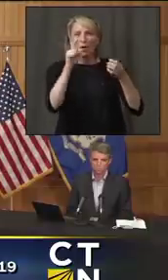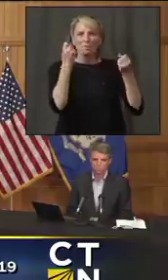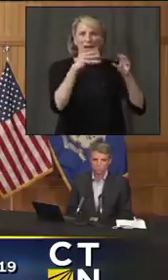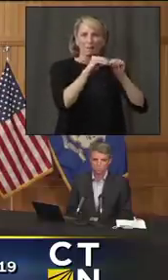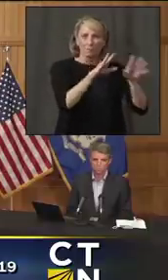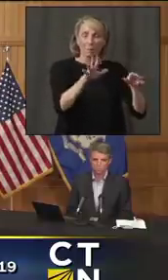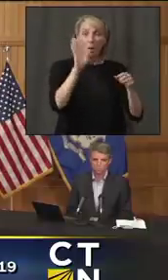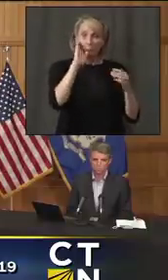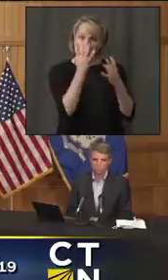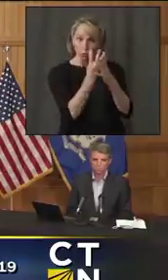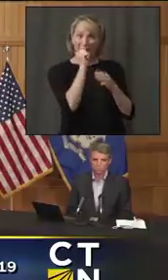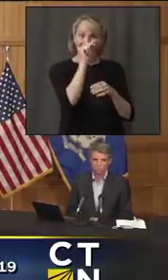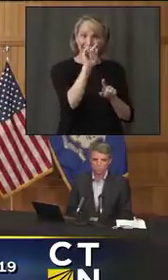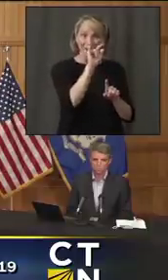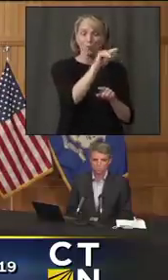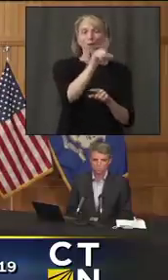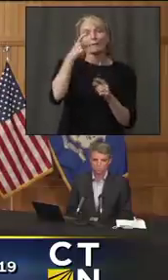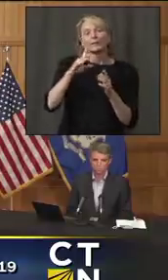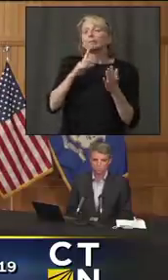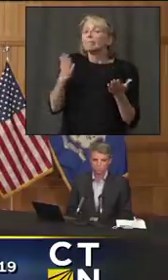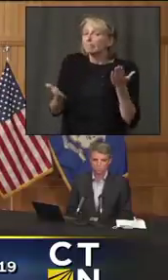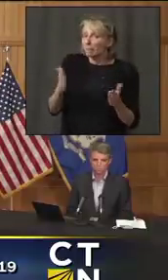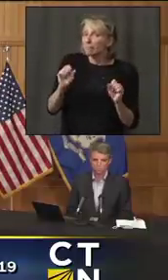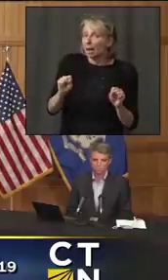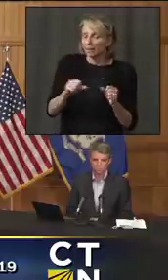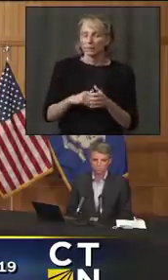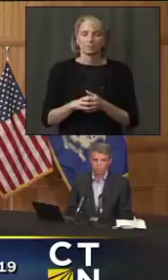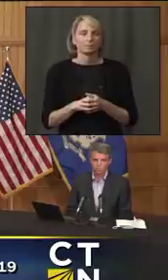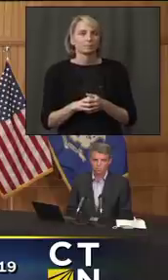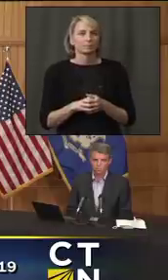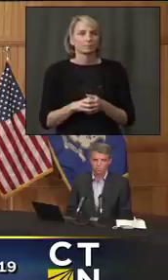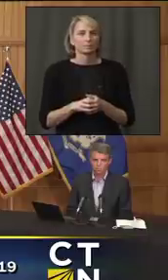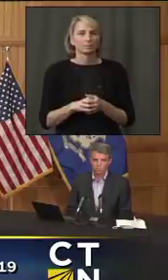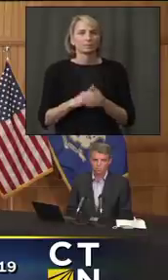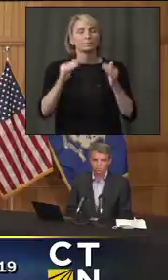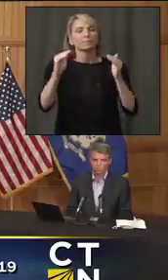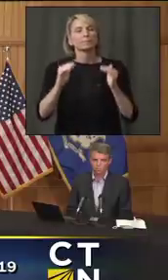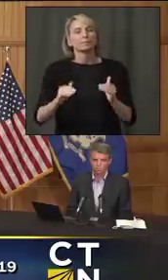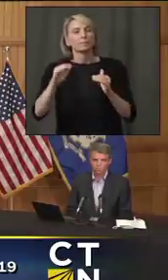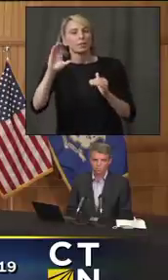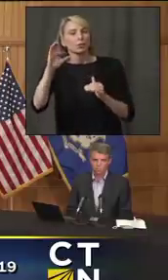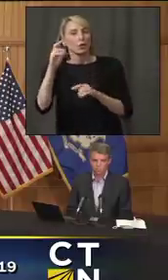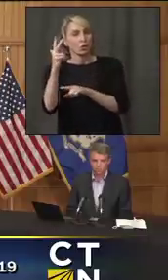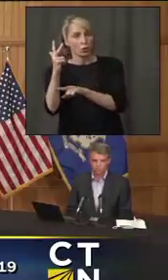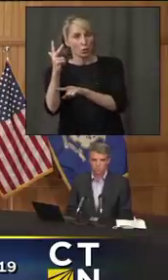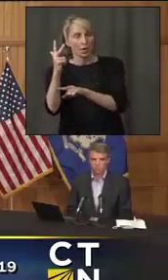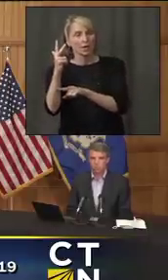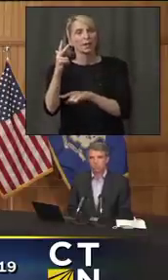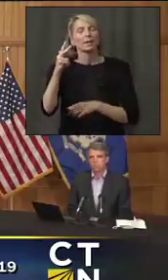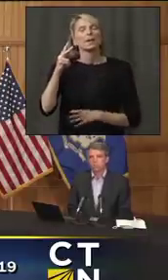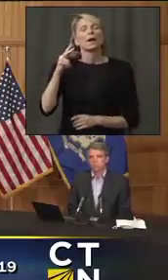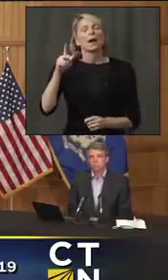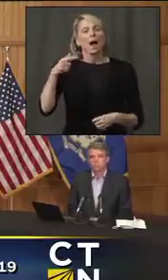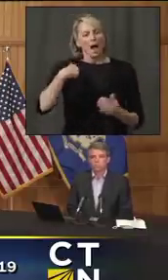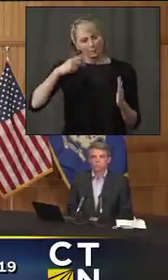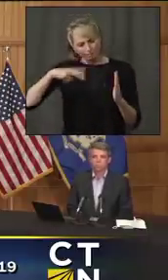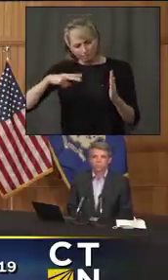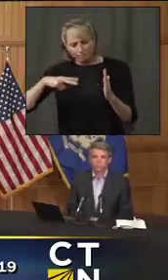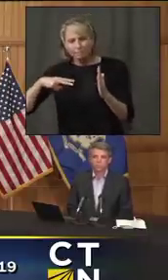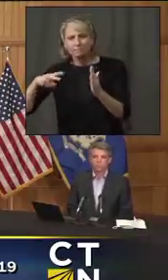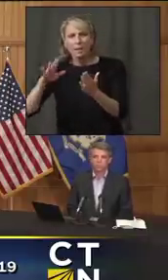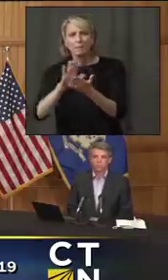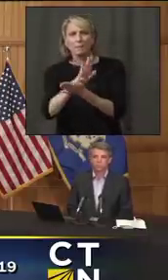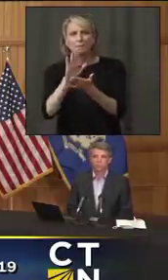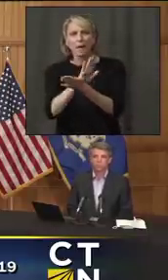Channel 3 Eyewitness News. Yeah, I'm still kind of making my way through the document that was released, but I did notice that there will